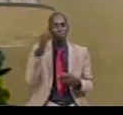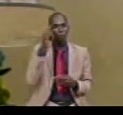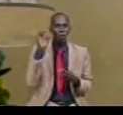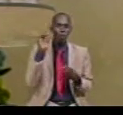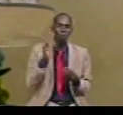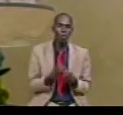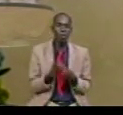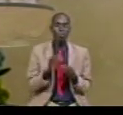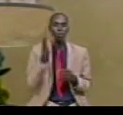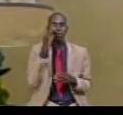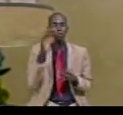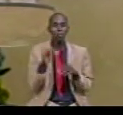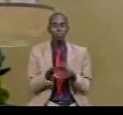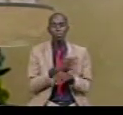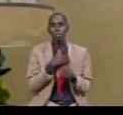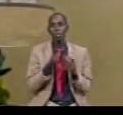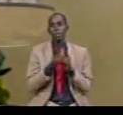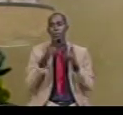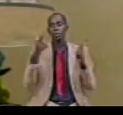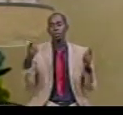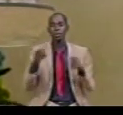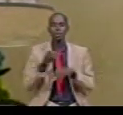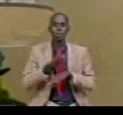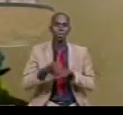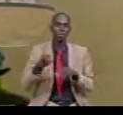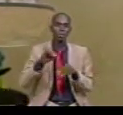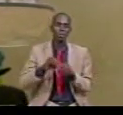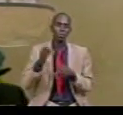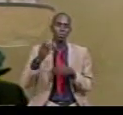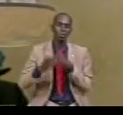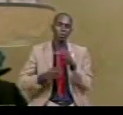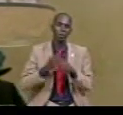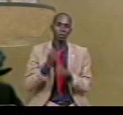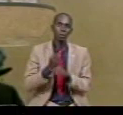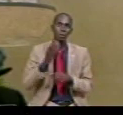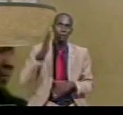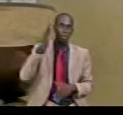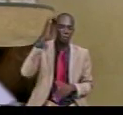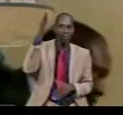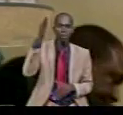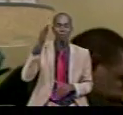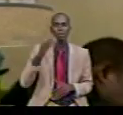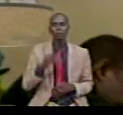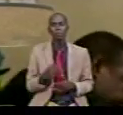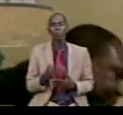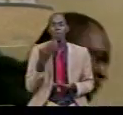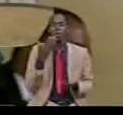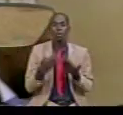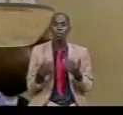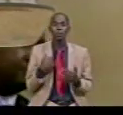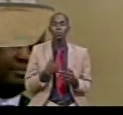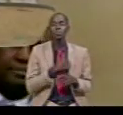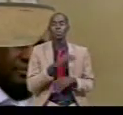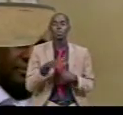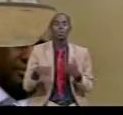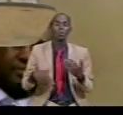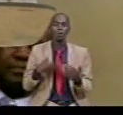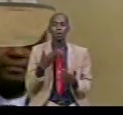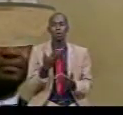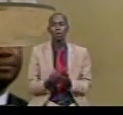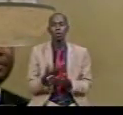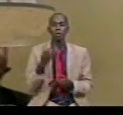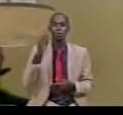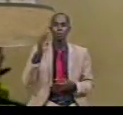and dynamic ministry in the years ahead. May we all, ministers